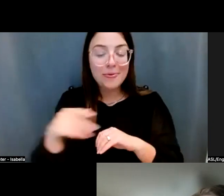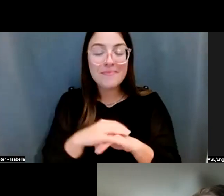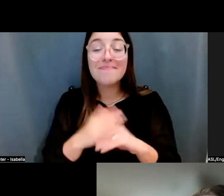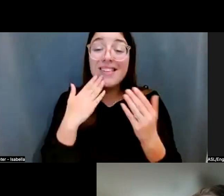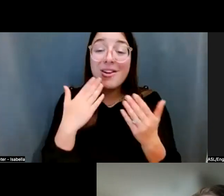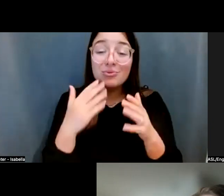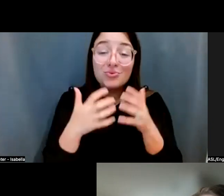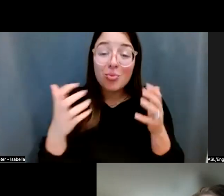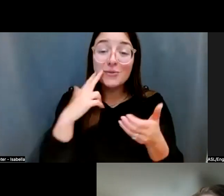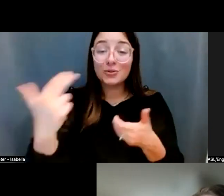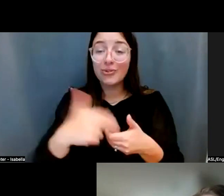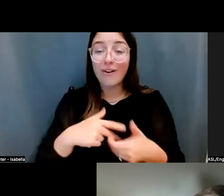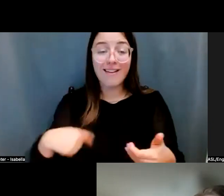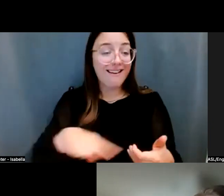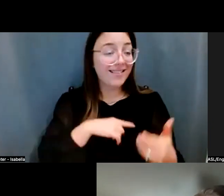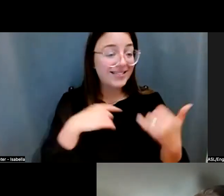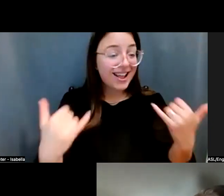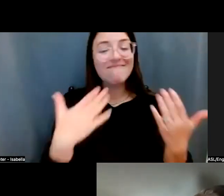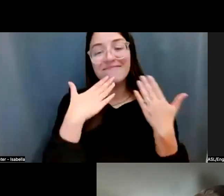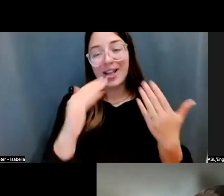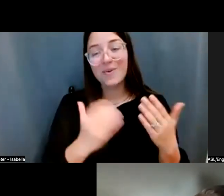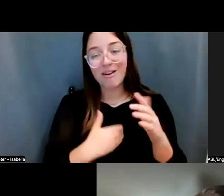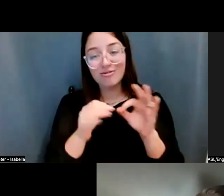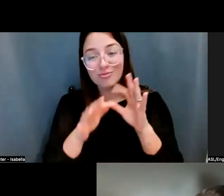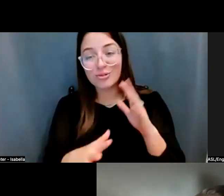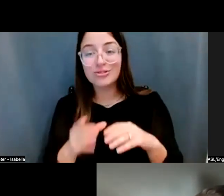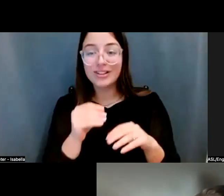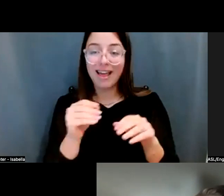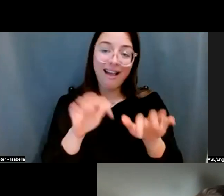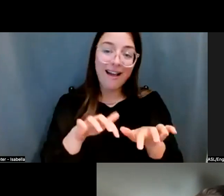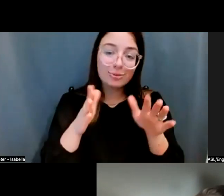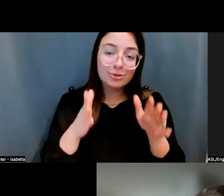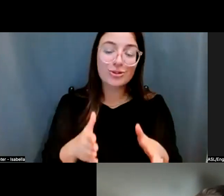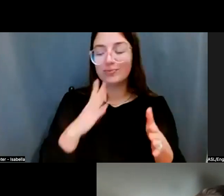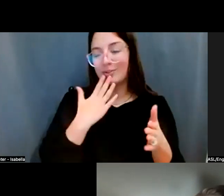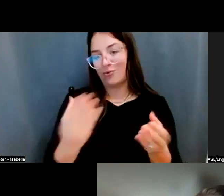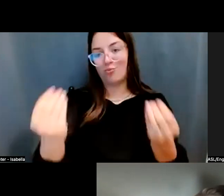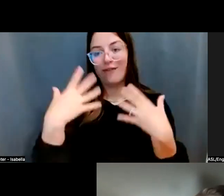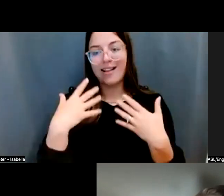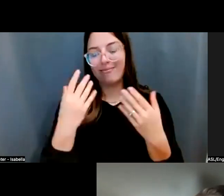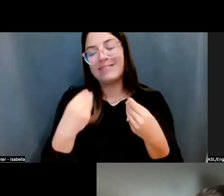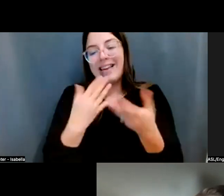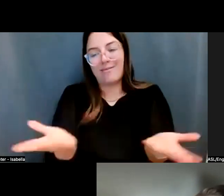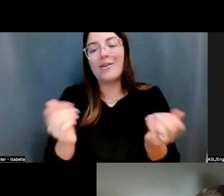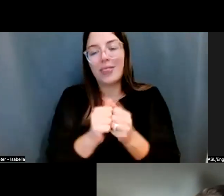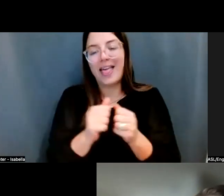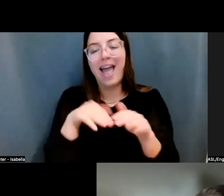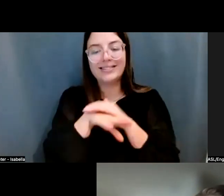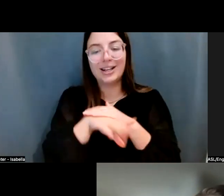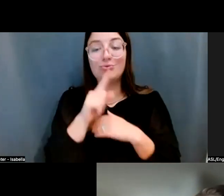for joining us today. And thank you so much to our interpreters and captioner for providing access. We really appreciate it.